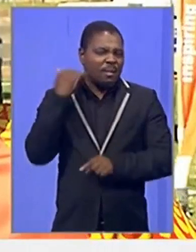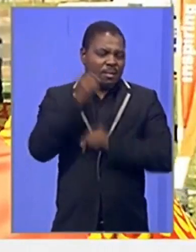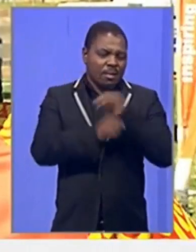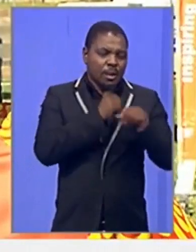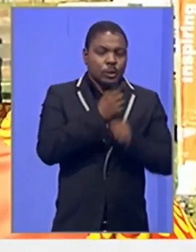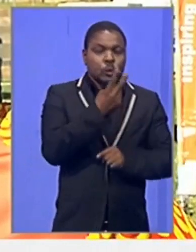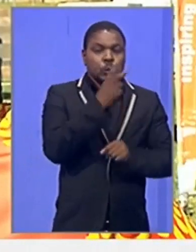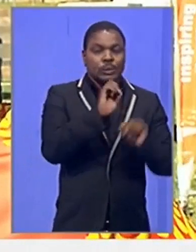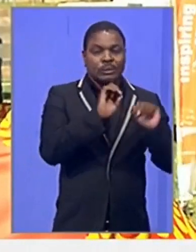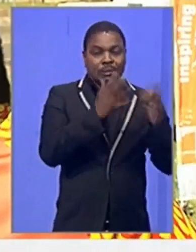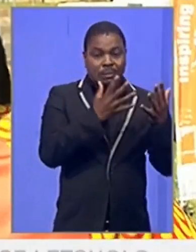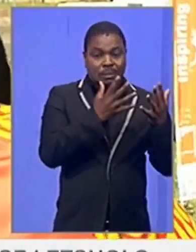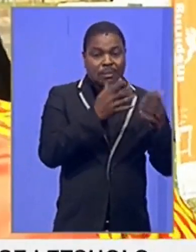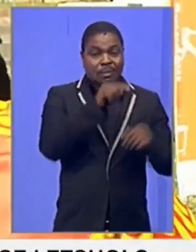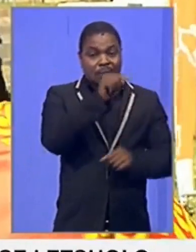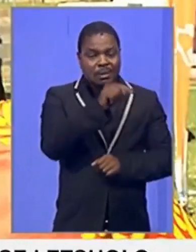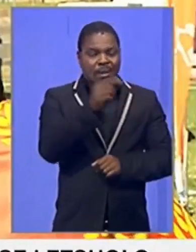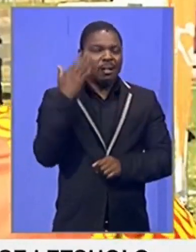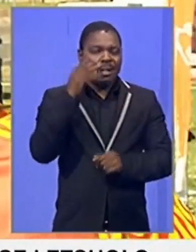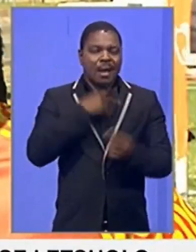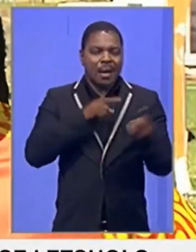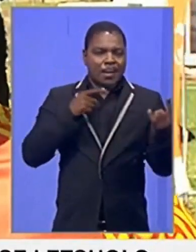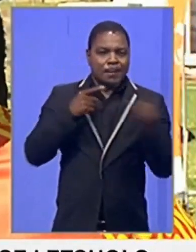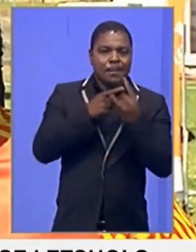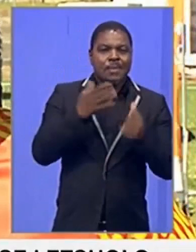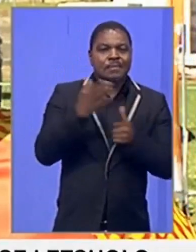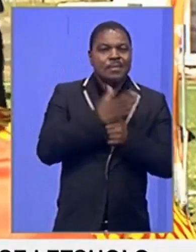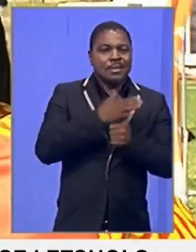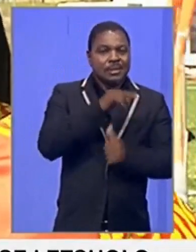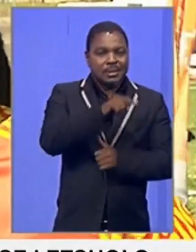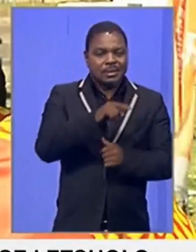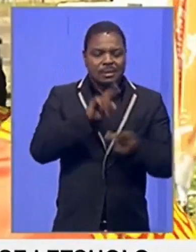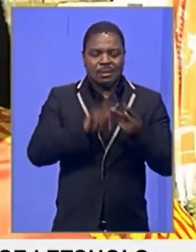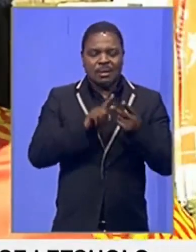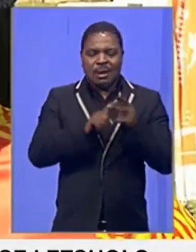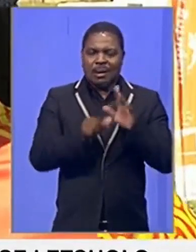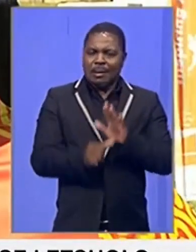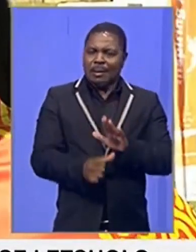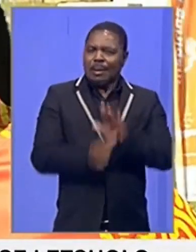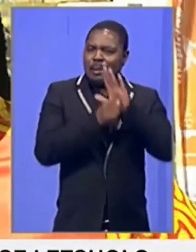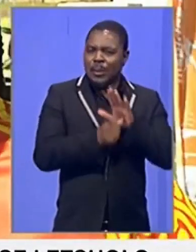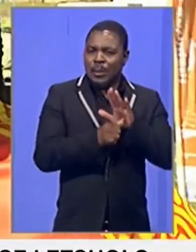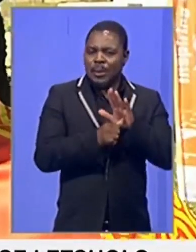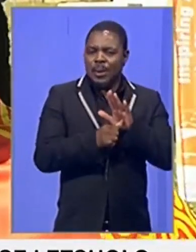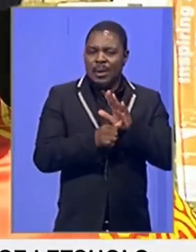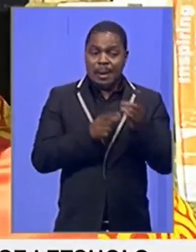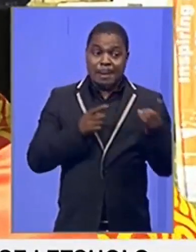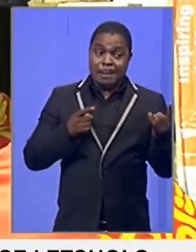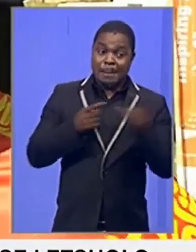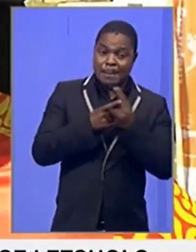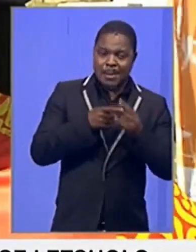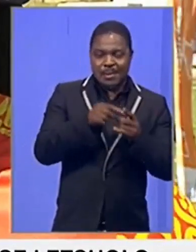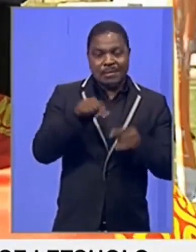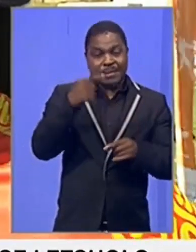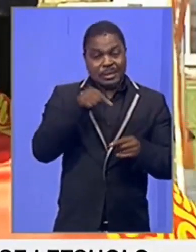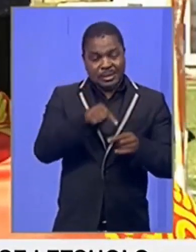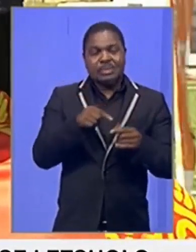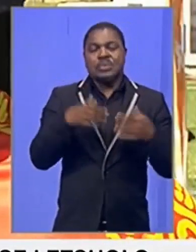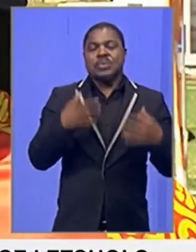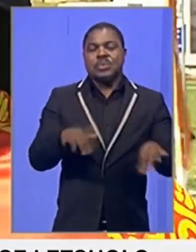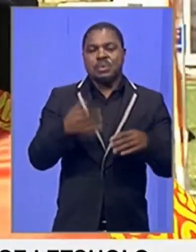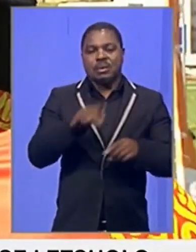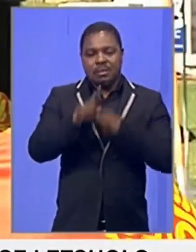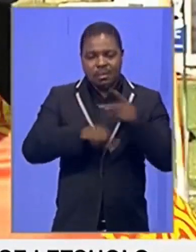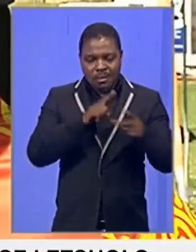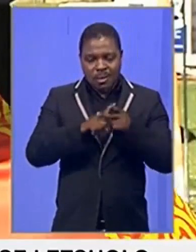2010, the opening goal, the significance of the opening goal that set